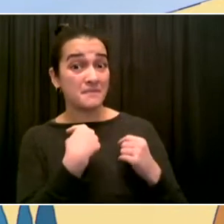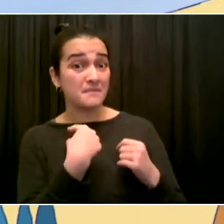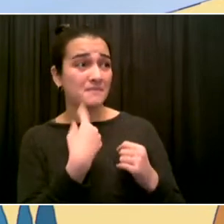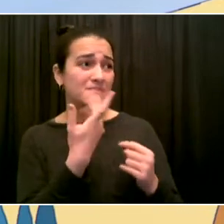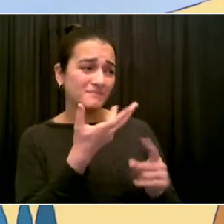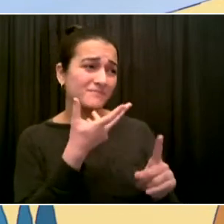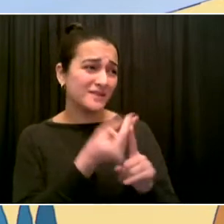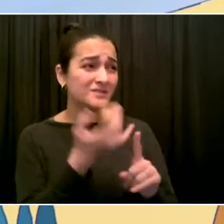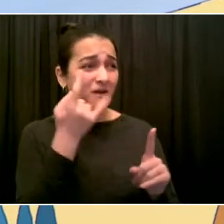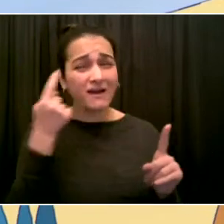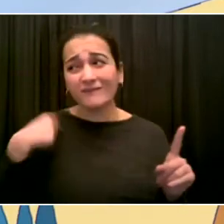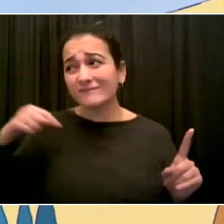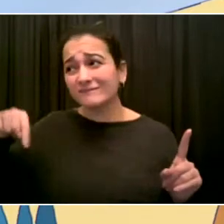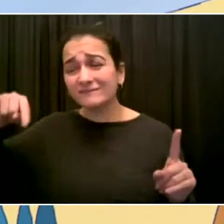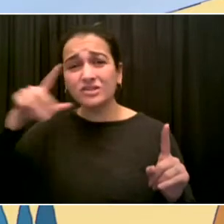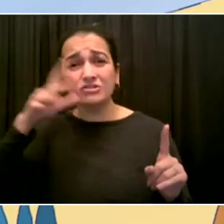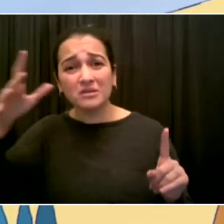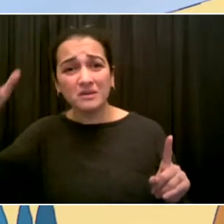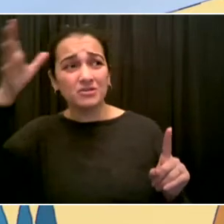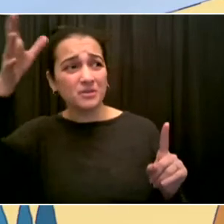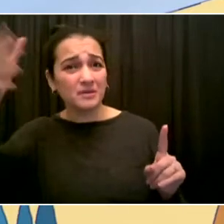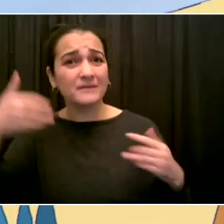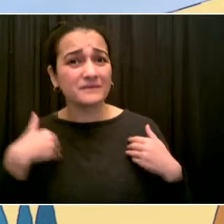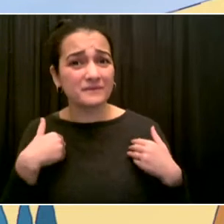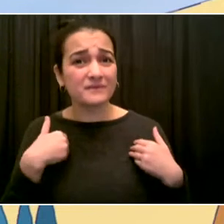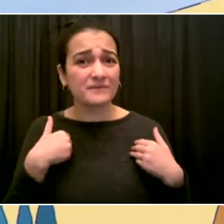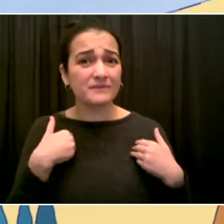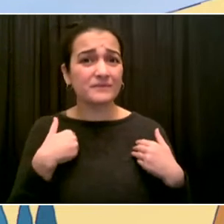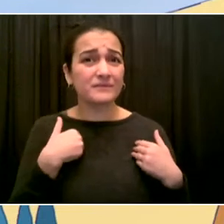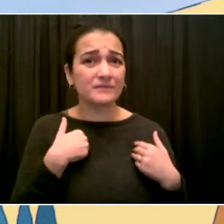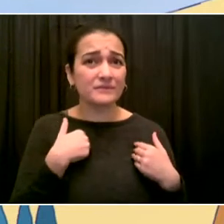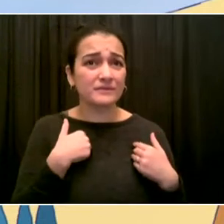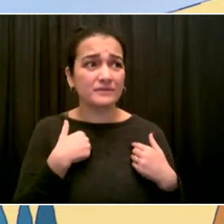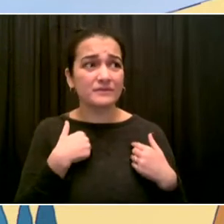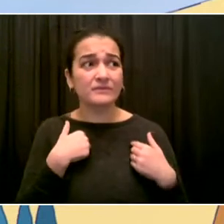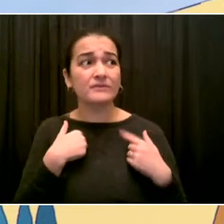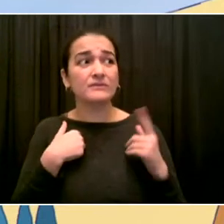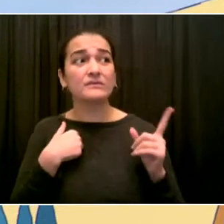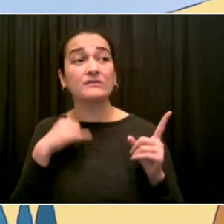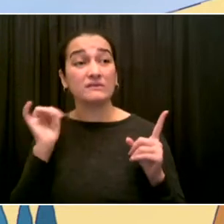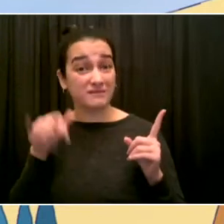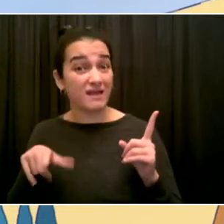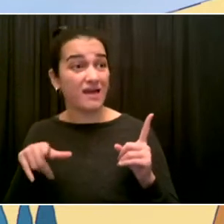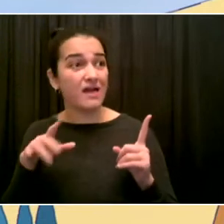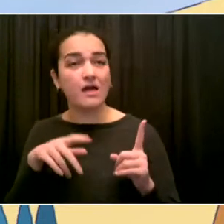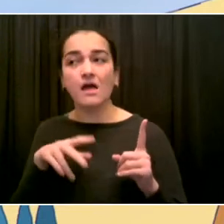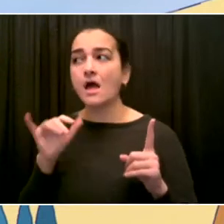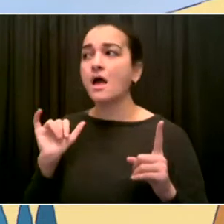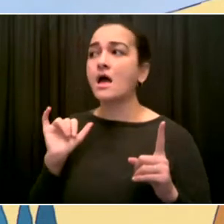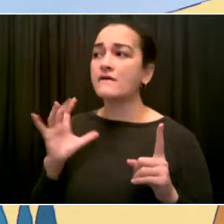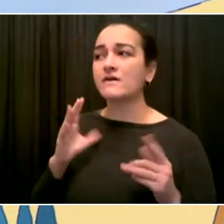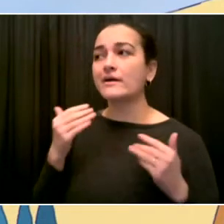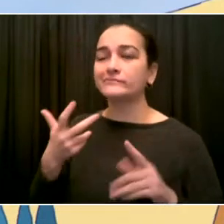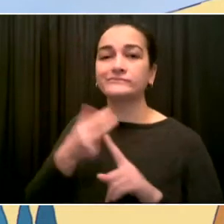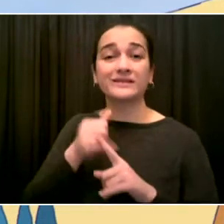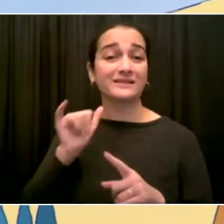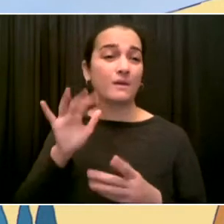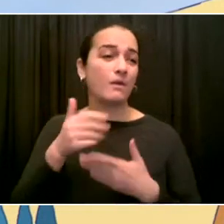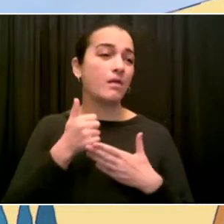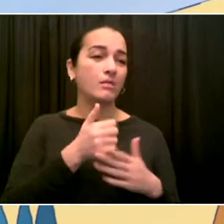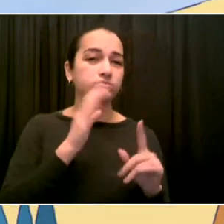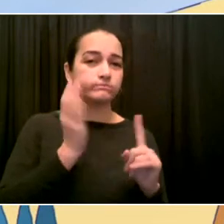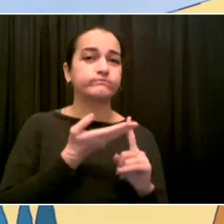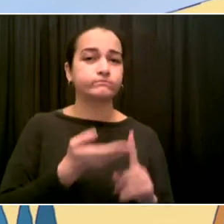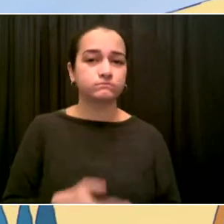where you just have some unmovable people, you got to figure out if you can create a safe environment. If you can, maybe that's the compromise you